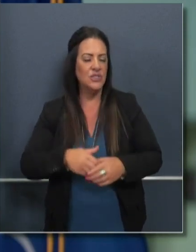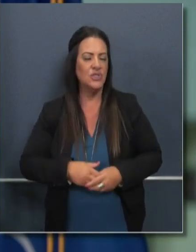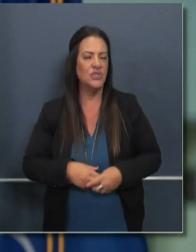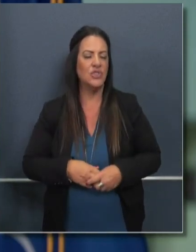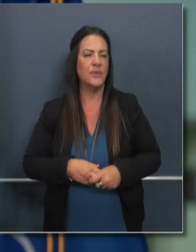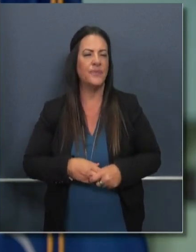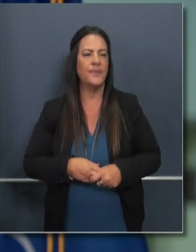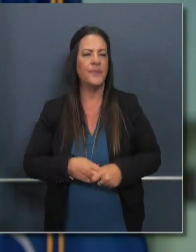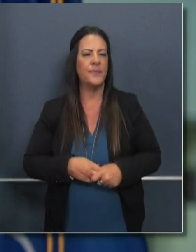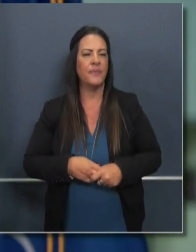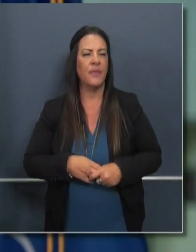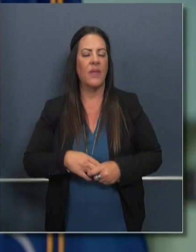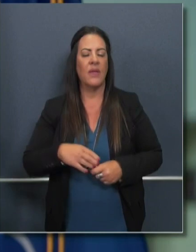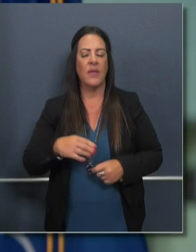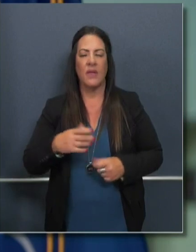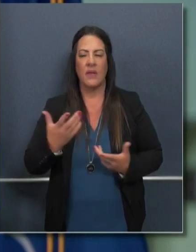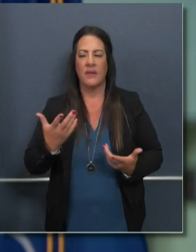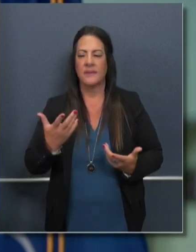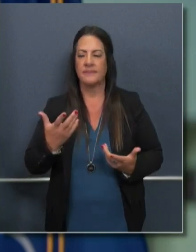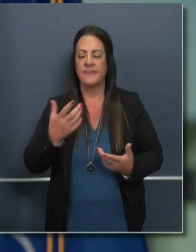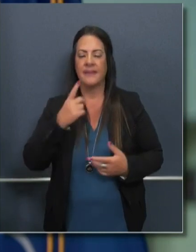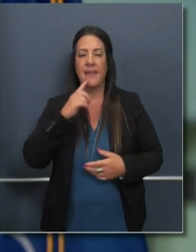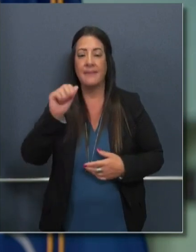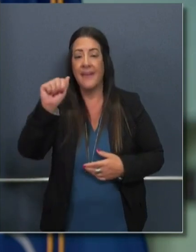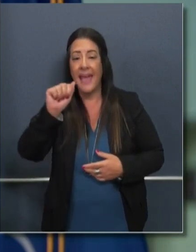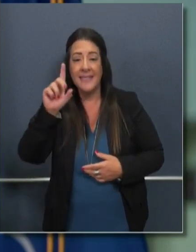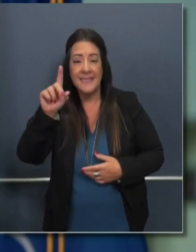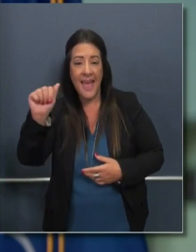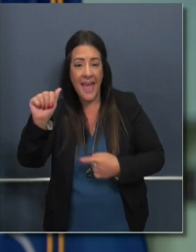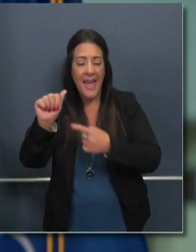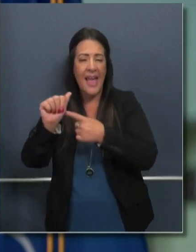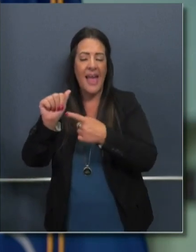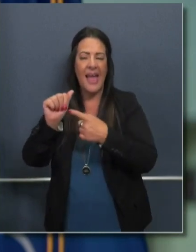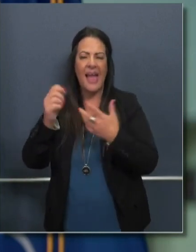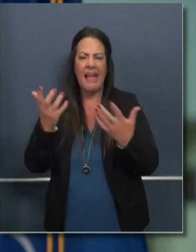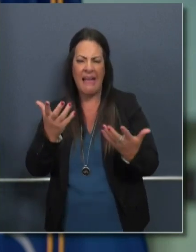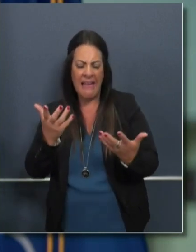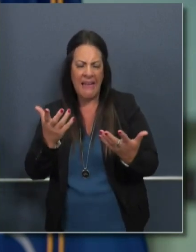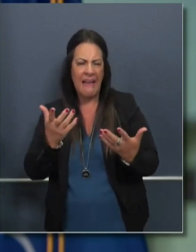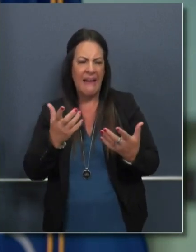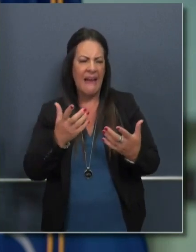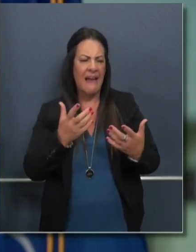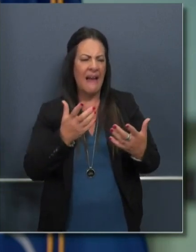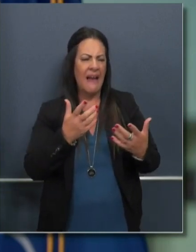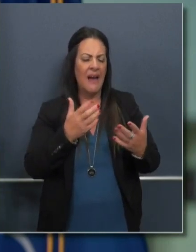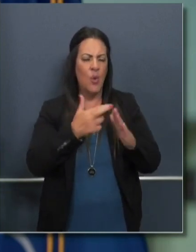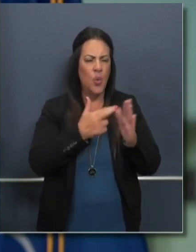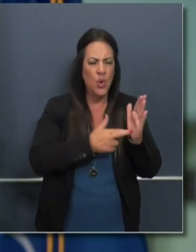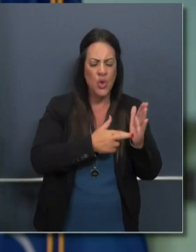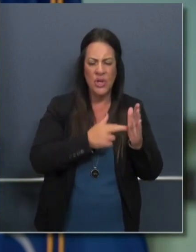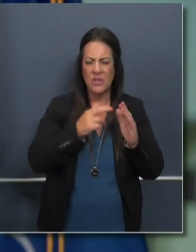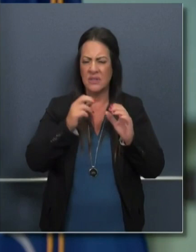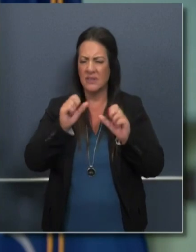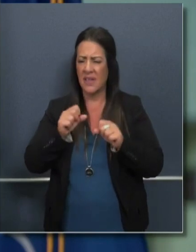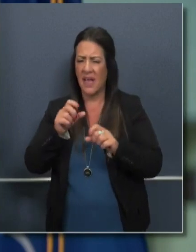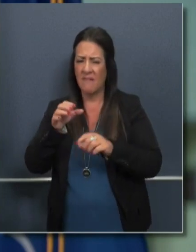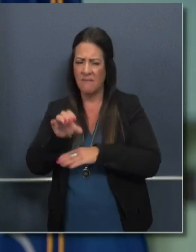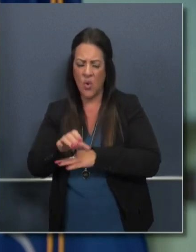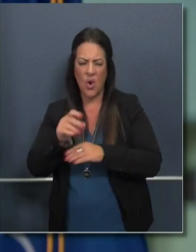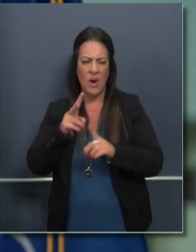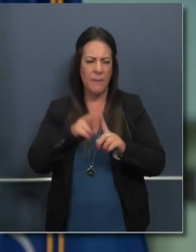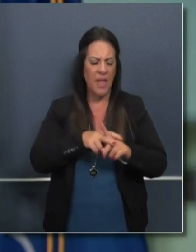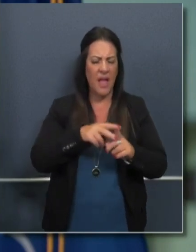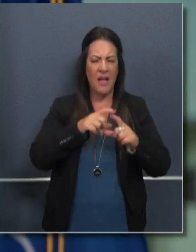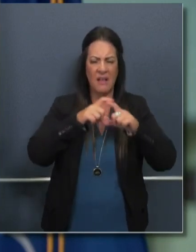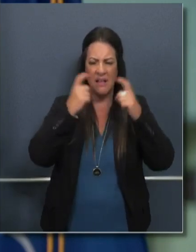understand exactly where we land on issues like ADA and specifically where we land on this budget deal. Forgive me for